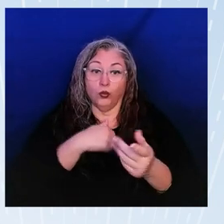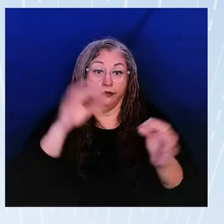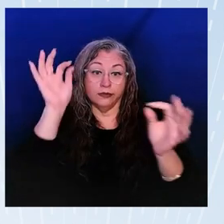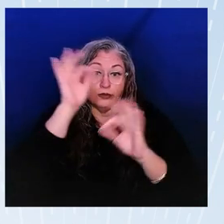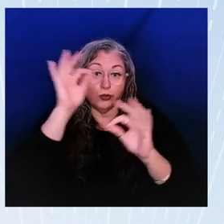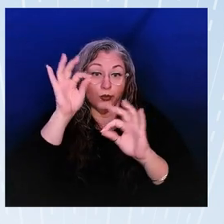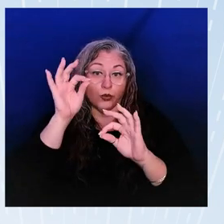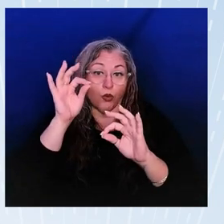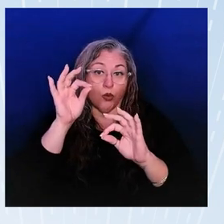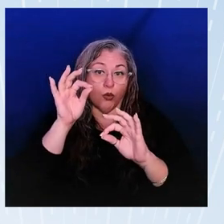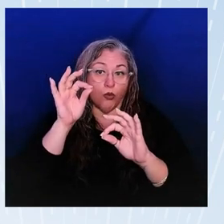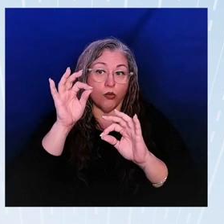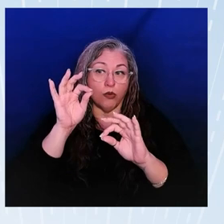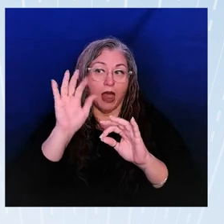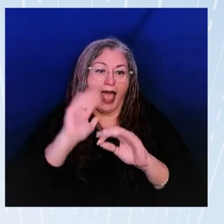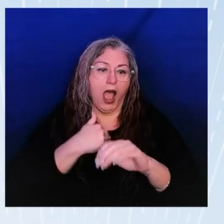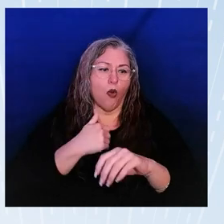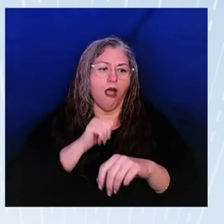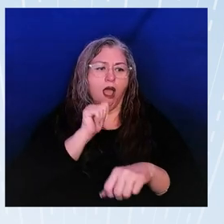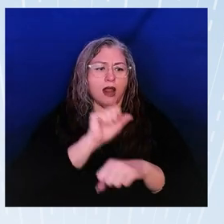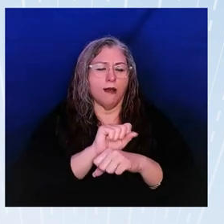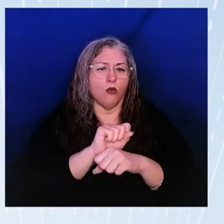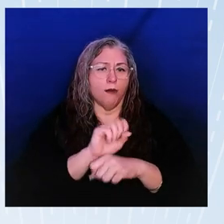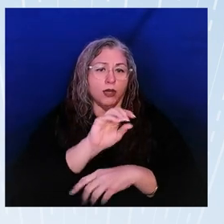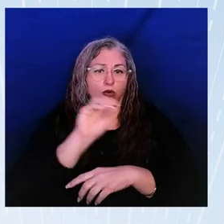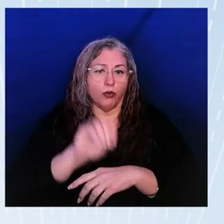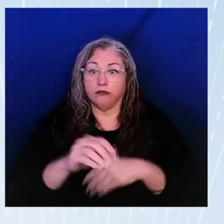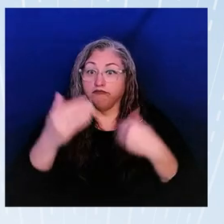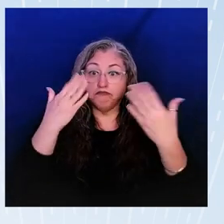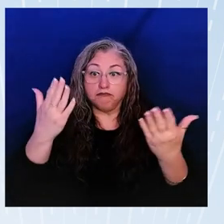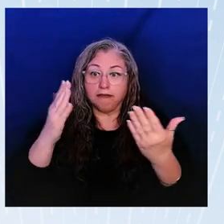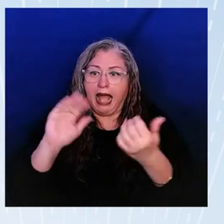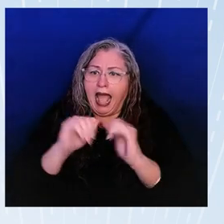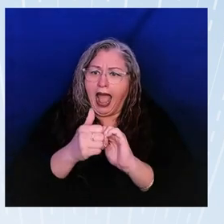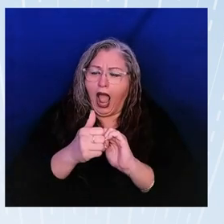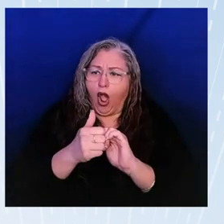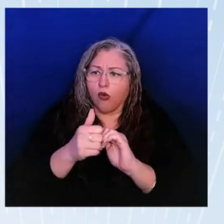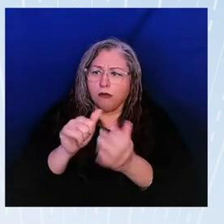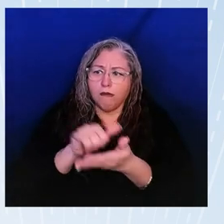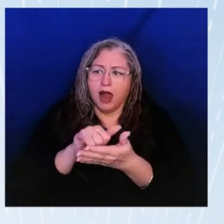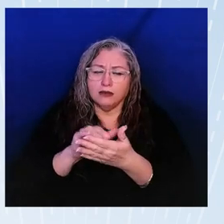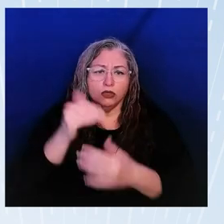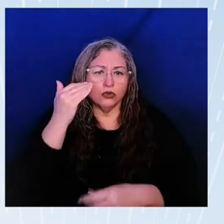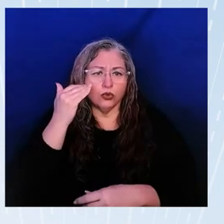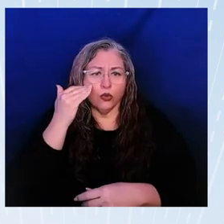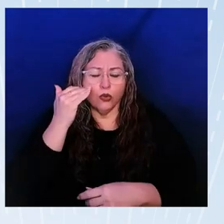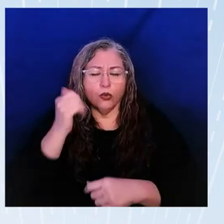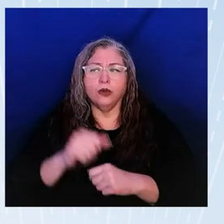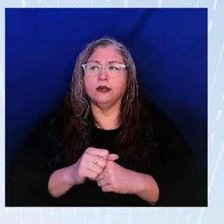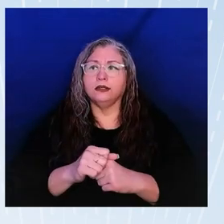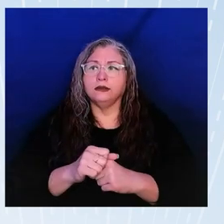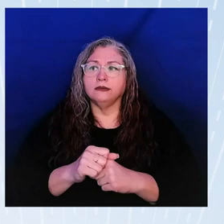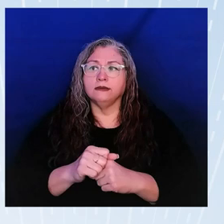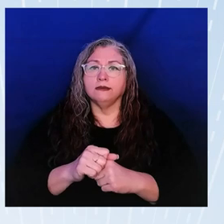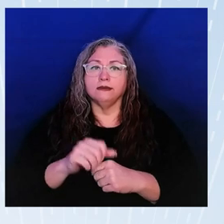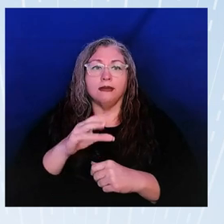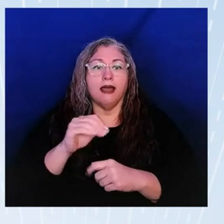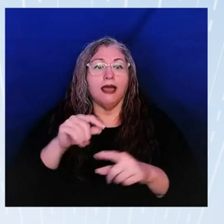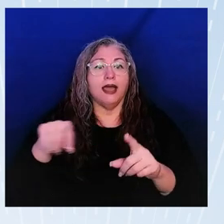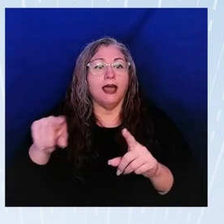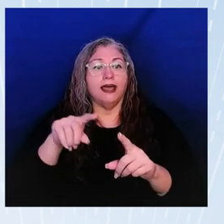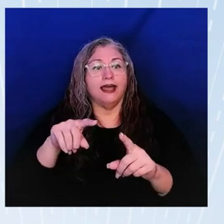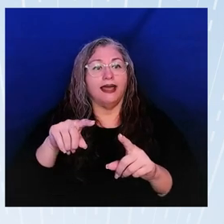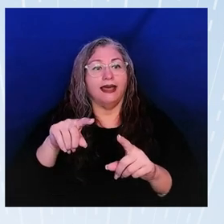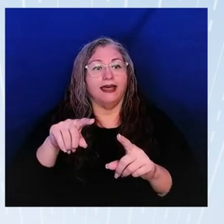our unemployment rates are. We have no way of knowing that, and that the census data is not helping